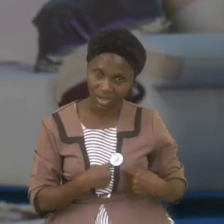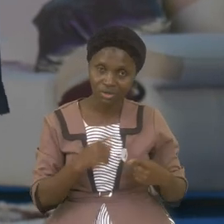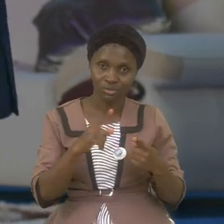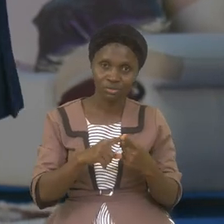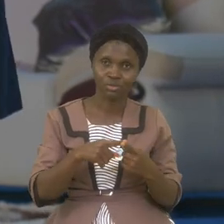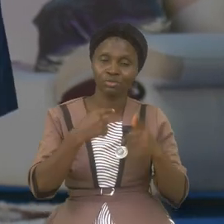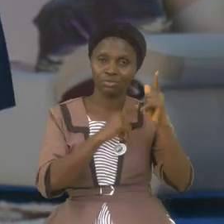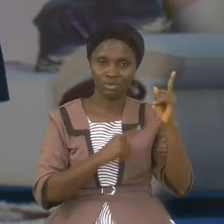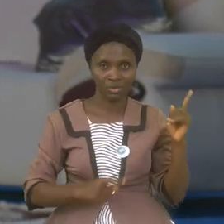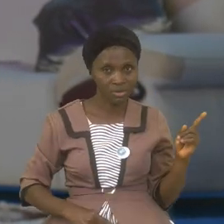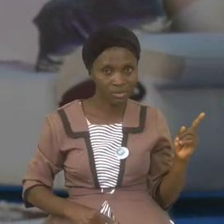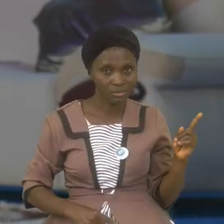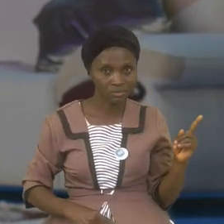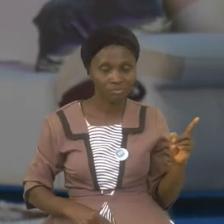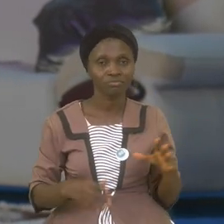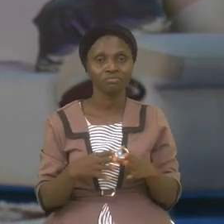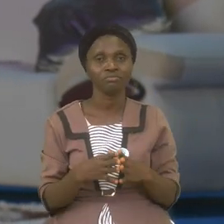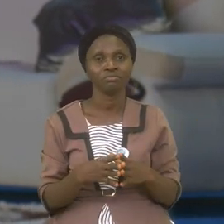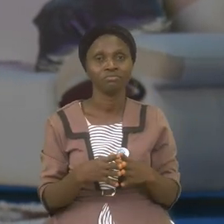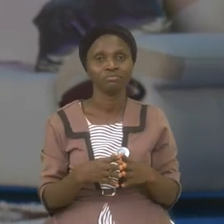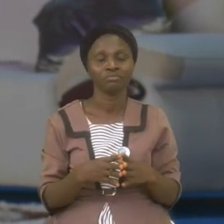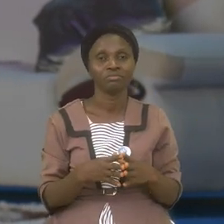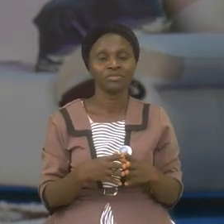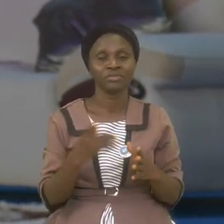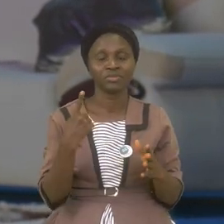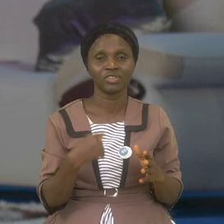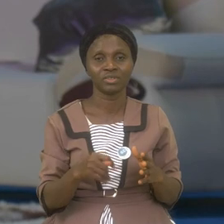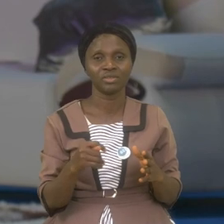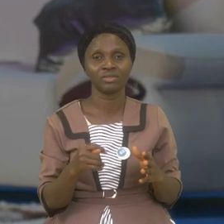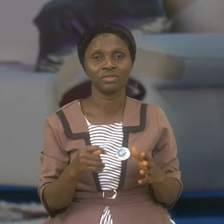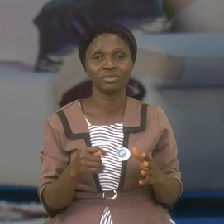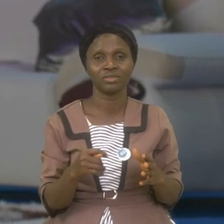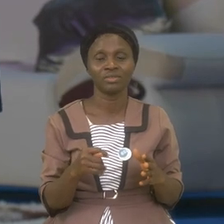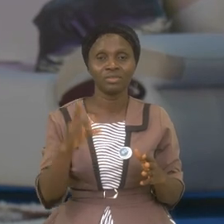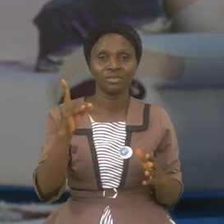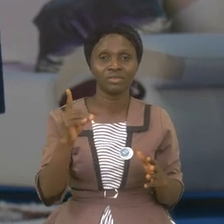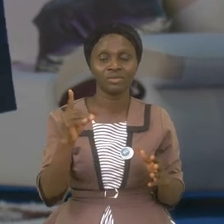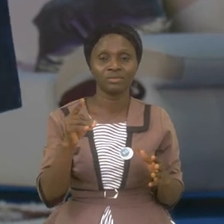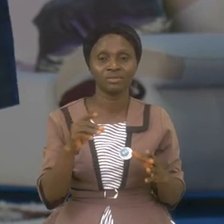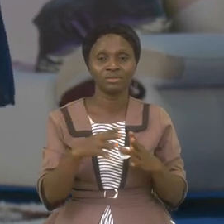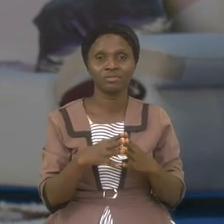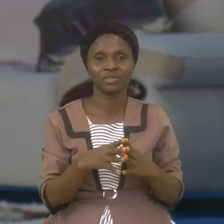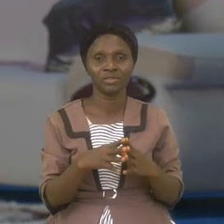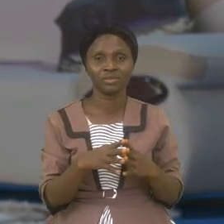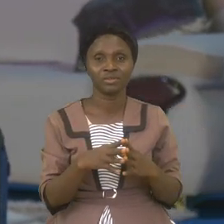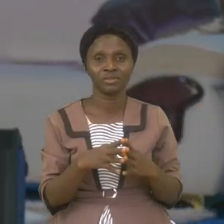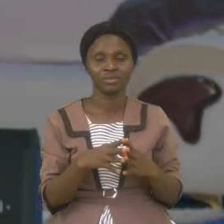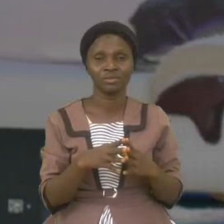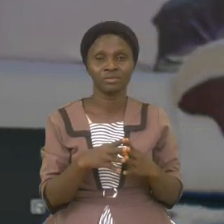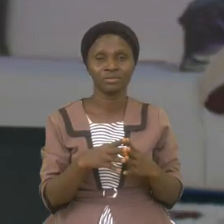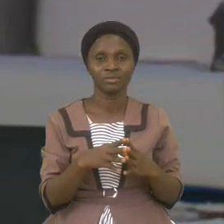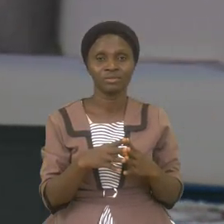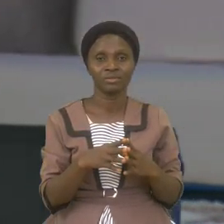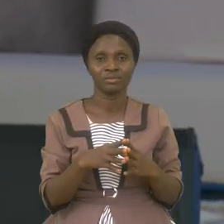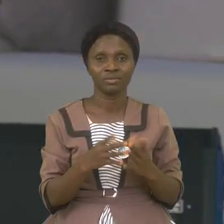Lord. The derangement of a hopelessly heady maniac.